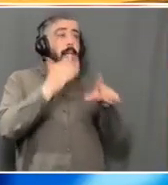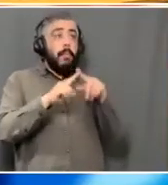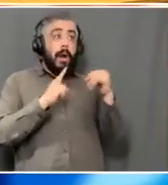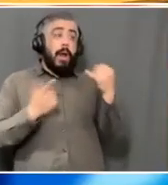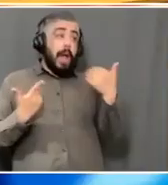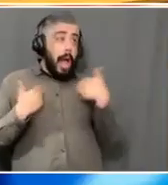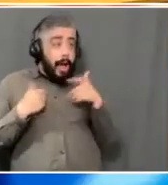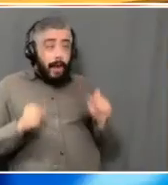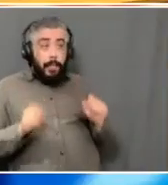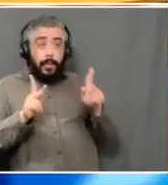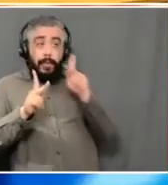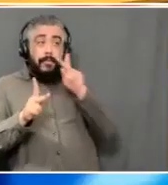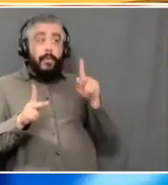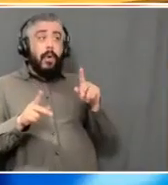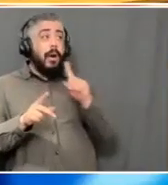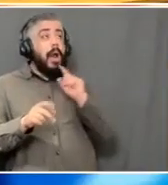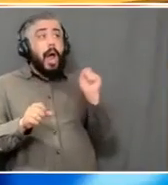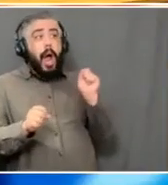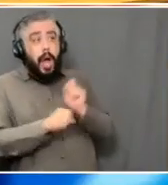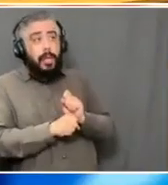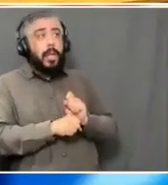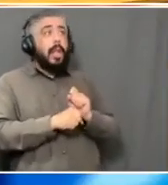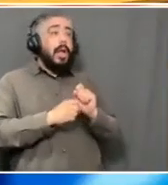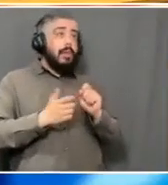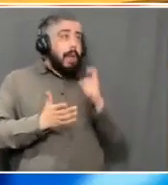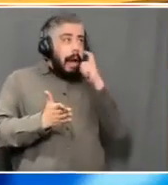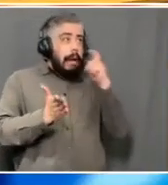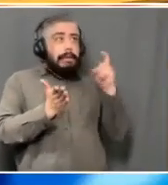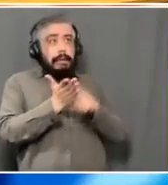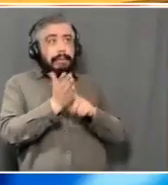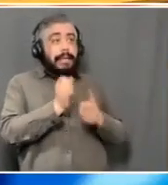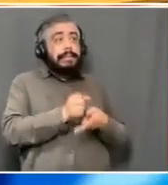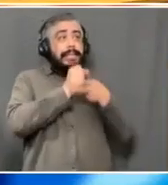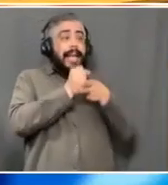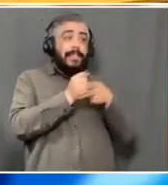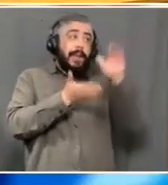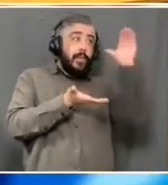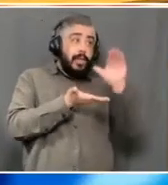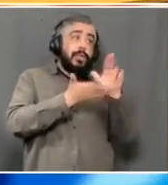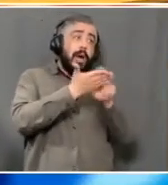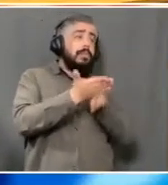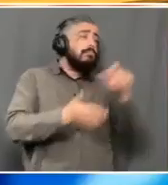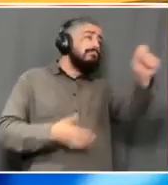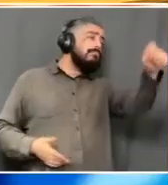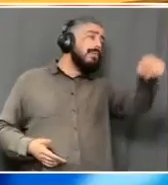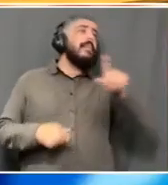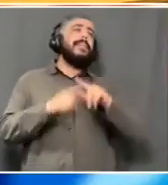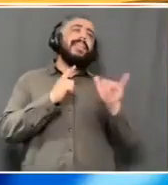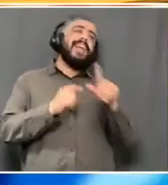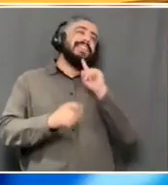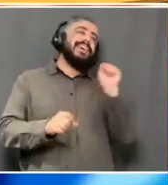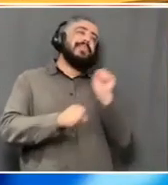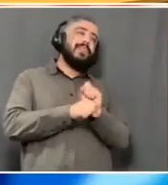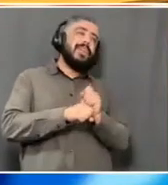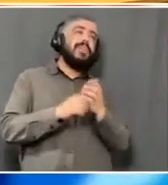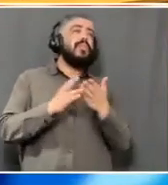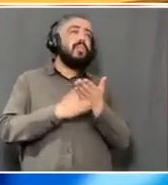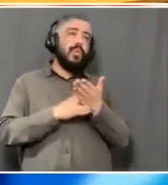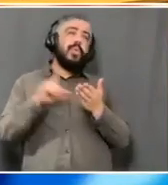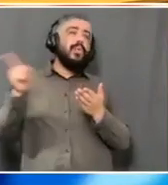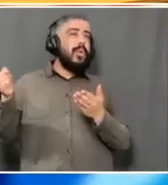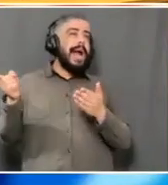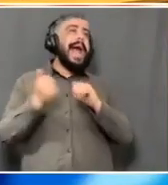to actually identify savings by reducing contracts? Yes, but that's actually through the